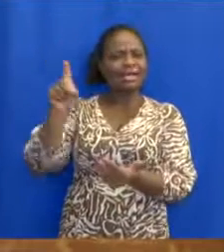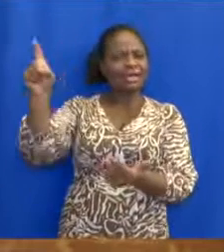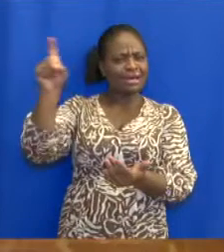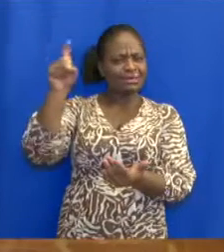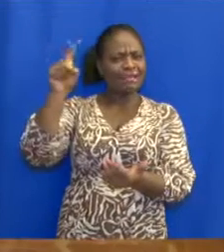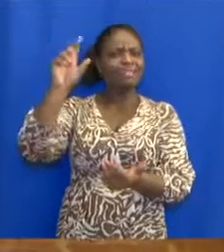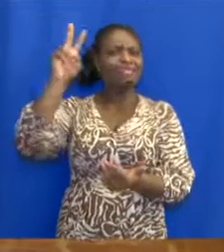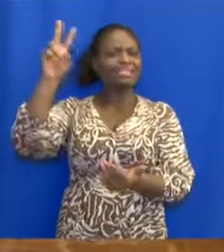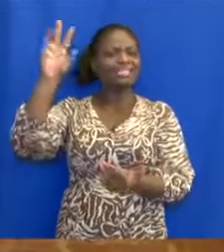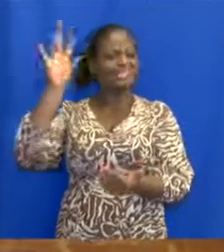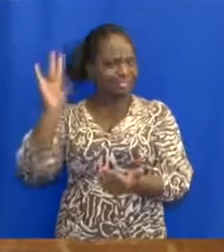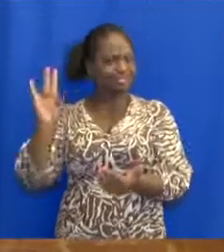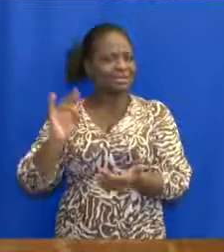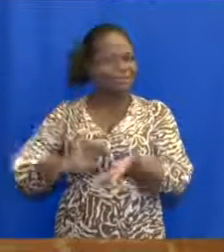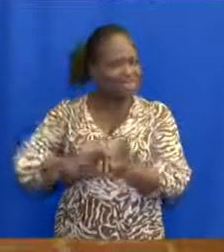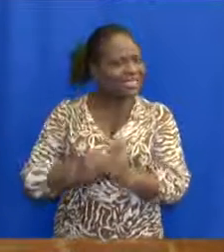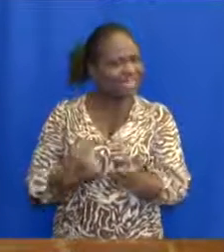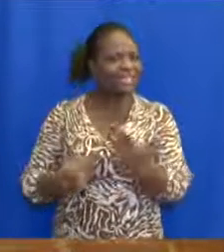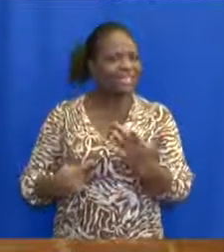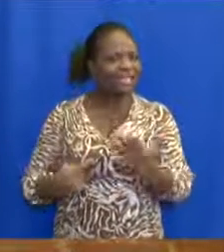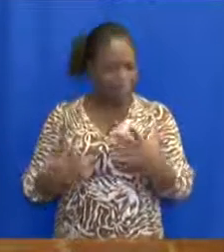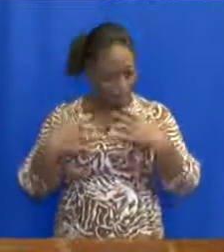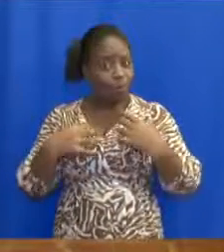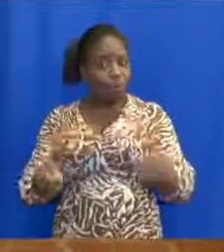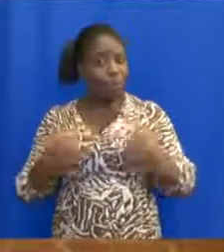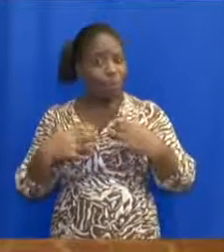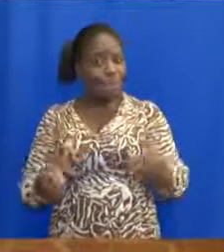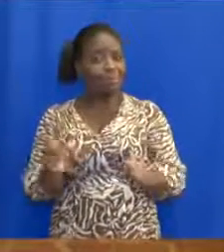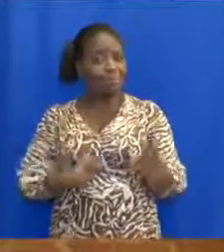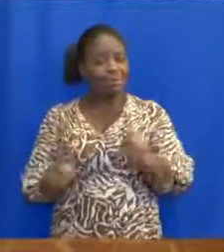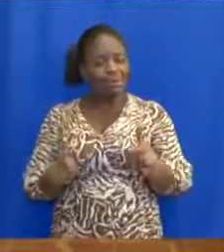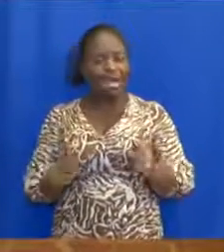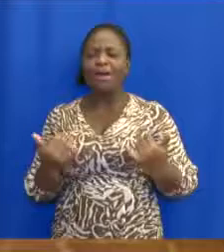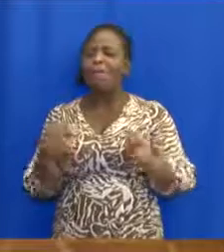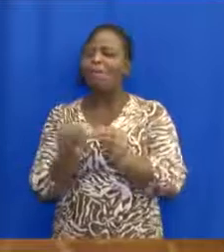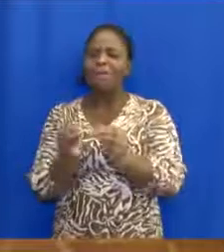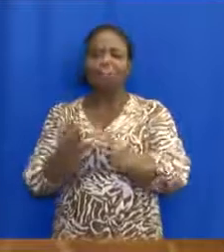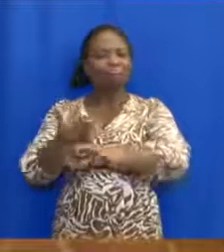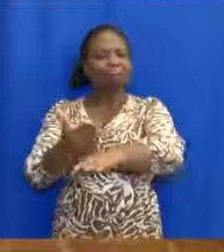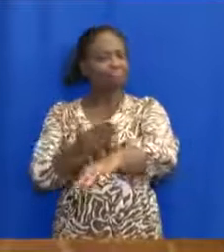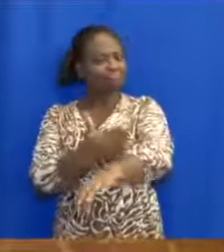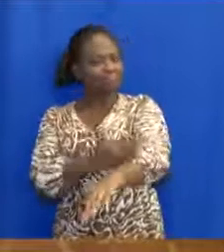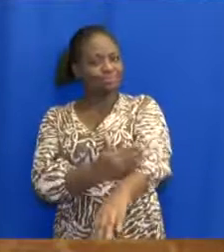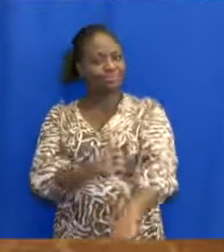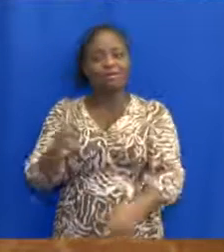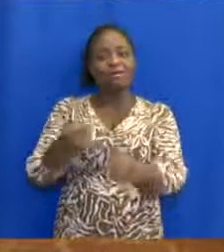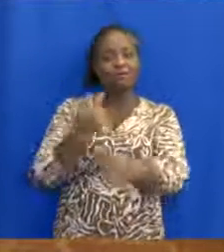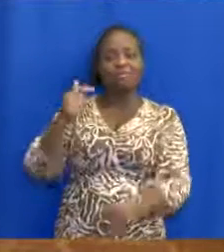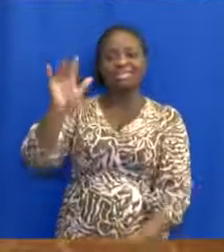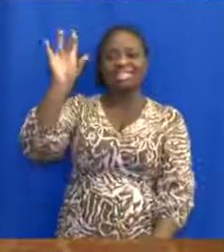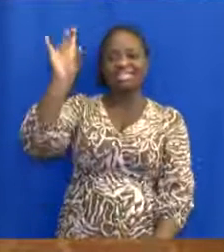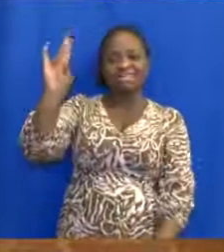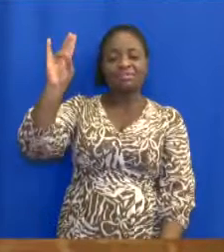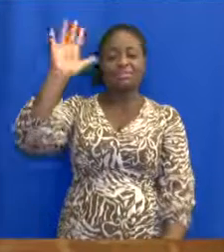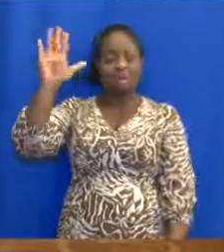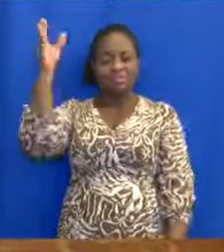28,927. This means our recovery rate has improved from 75% of positives